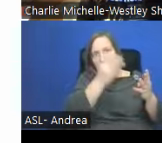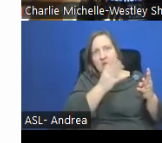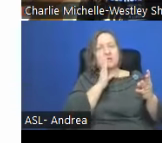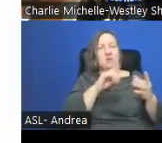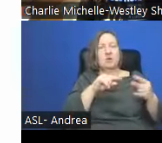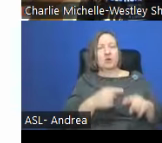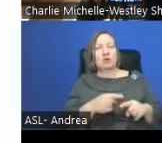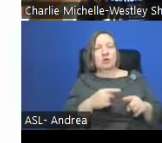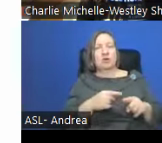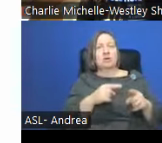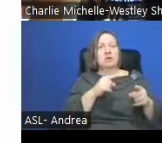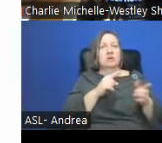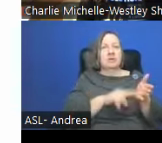of the investigation shall be shared with the involved officer.